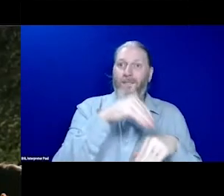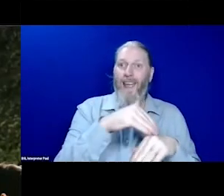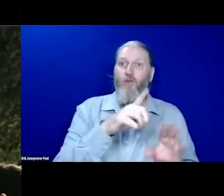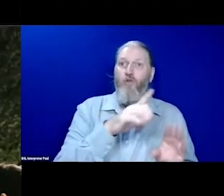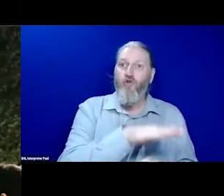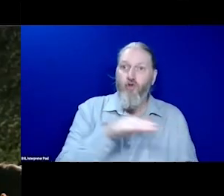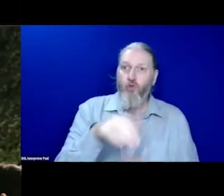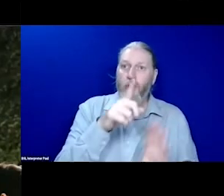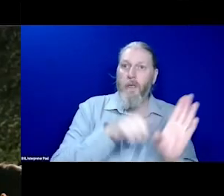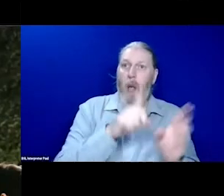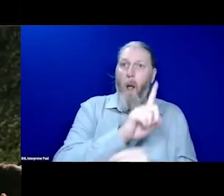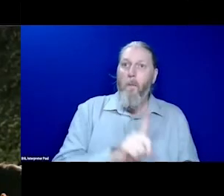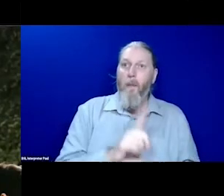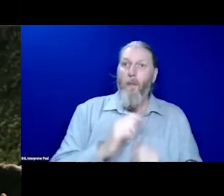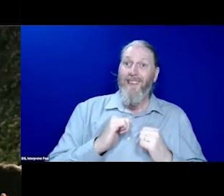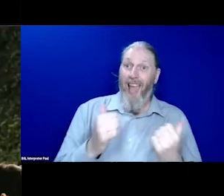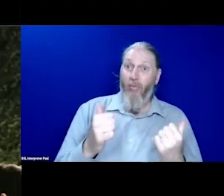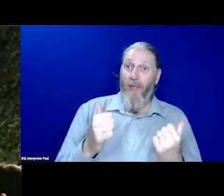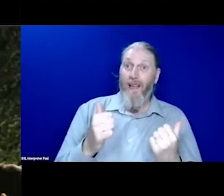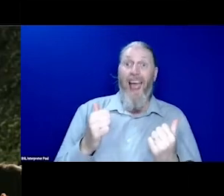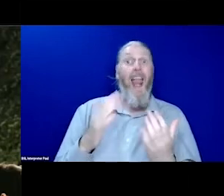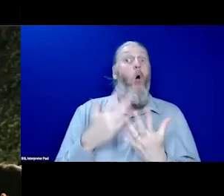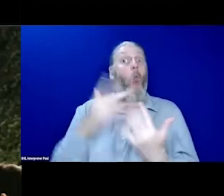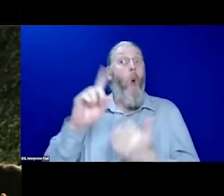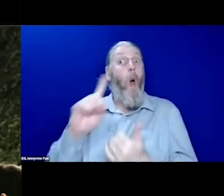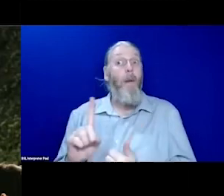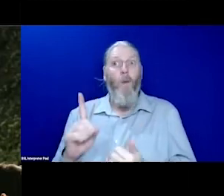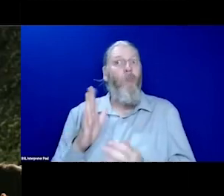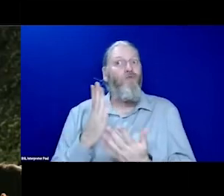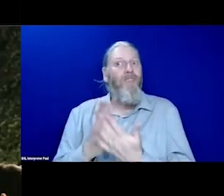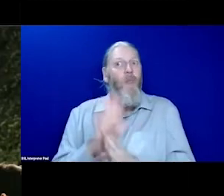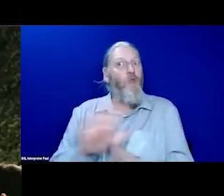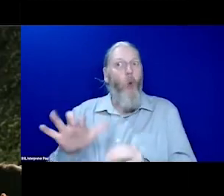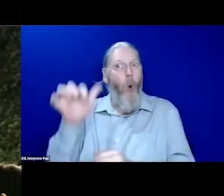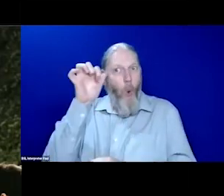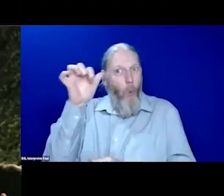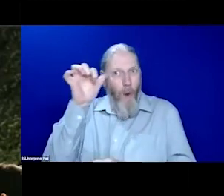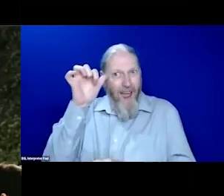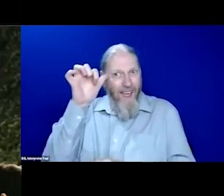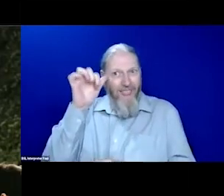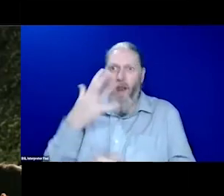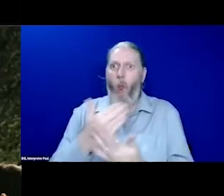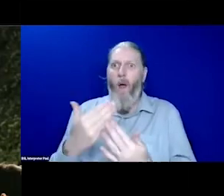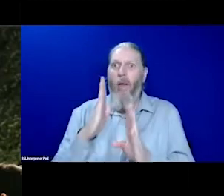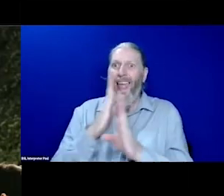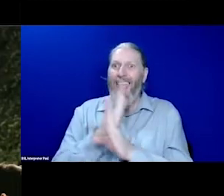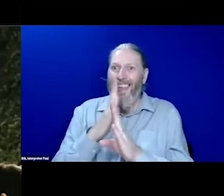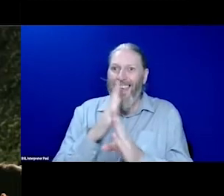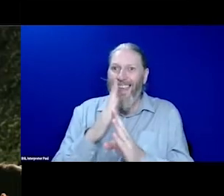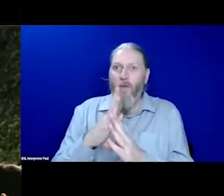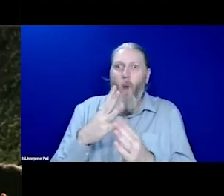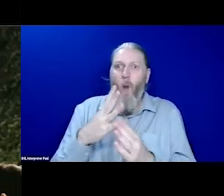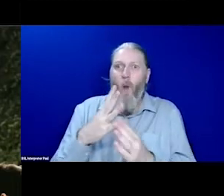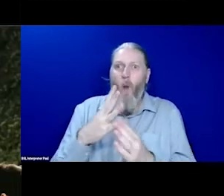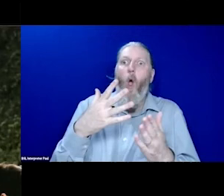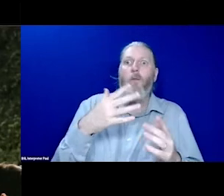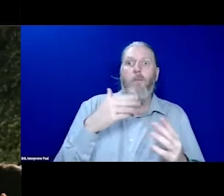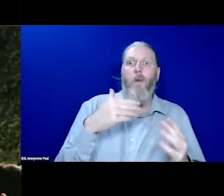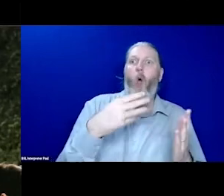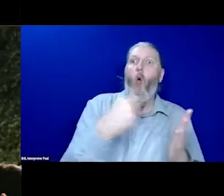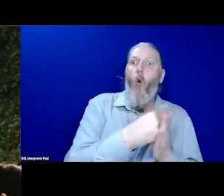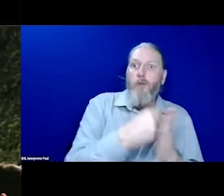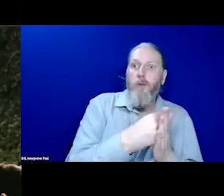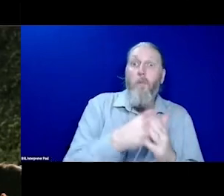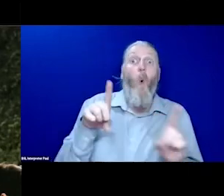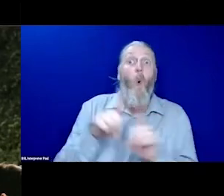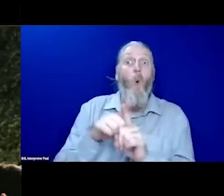sometimes limited awareness, and these costs are hidden, but these benefits are also hidden. And we need to take this into account